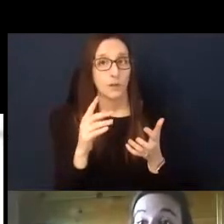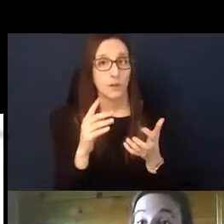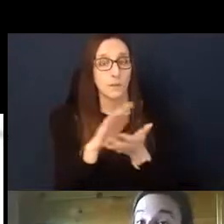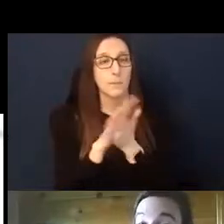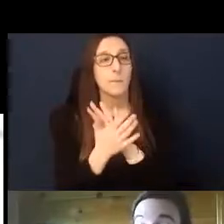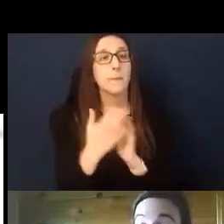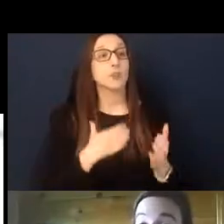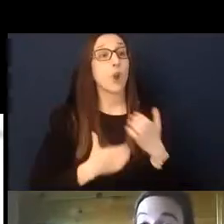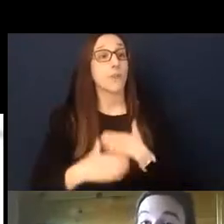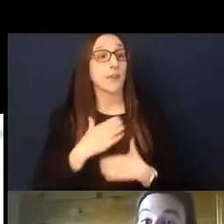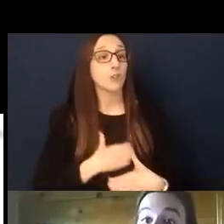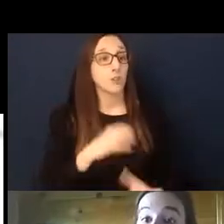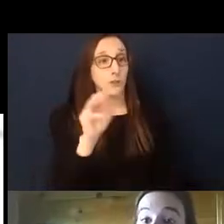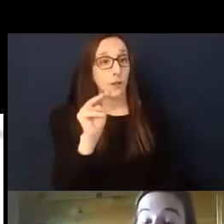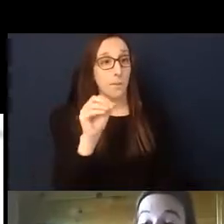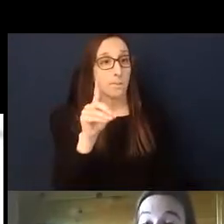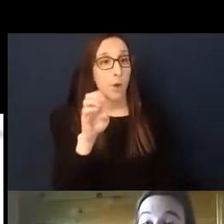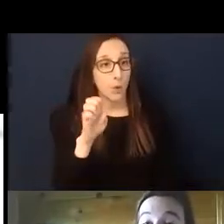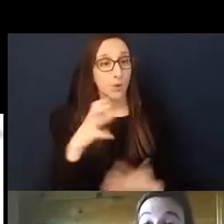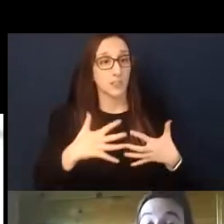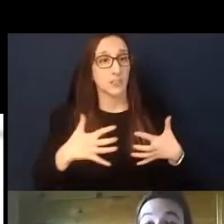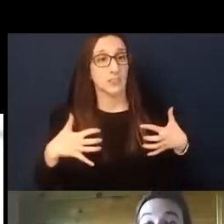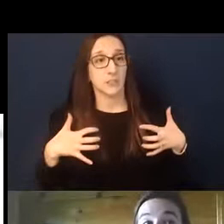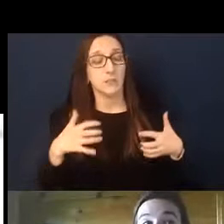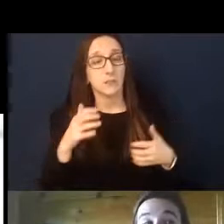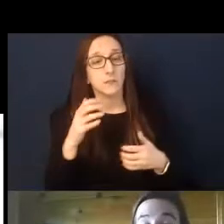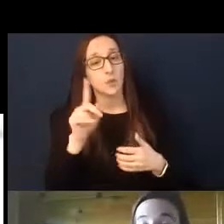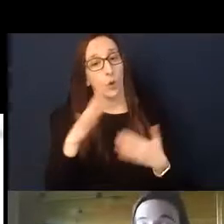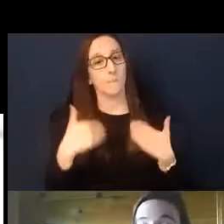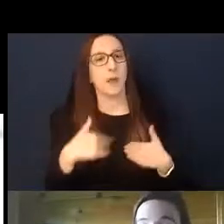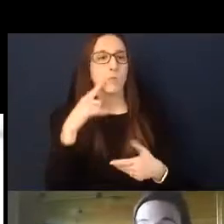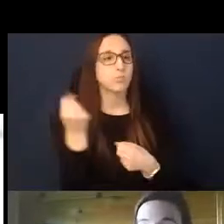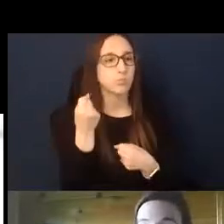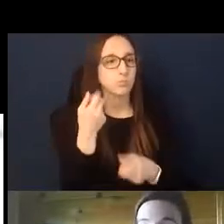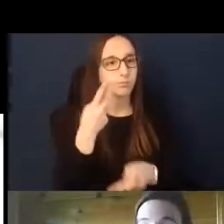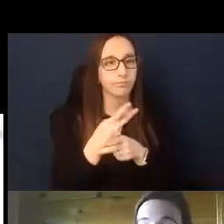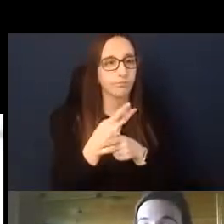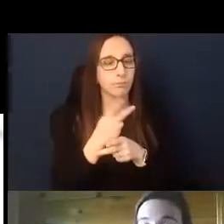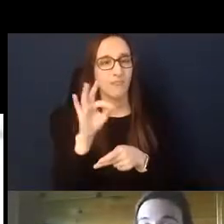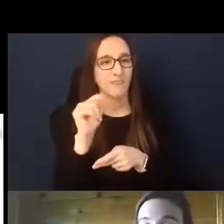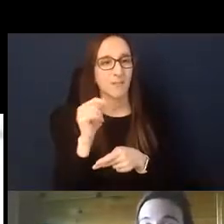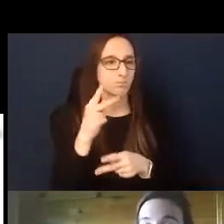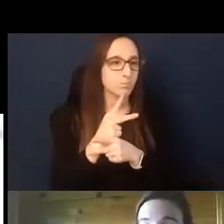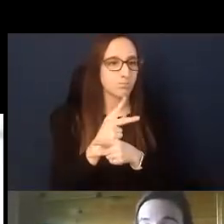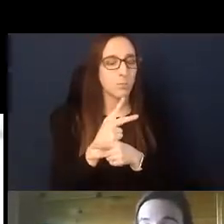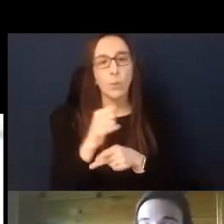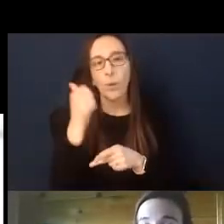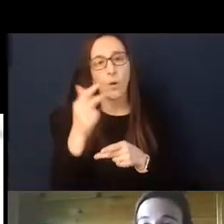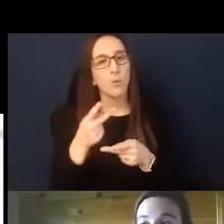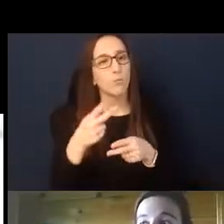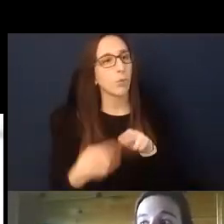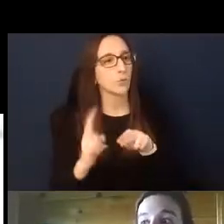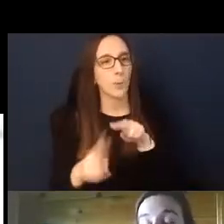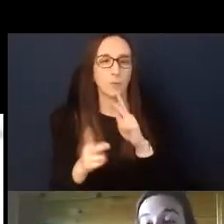something called starvation mode, and it's going to make it so your body holds on to everything instead of losing weight.